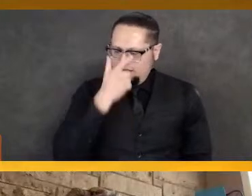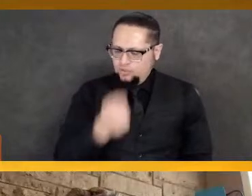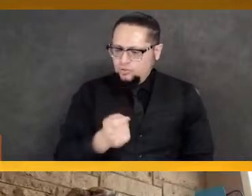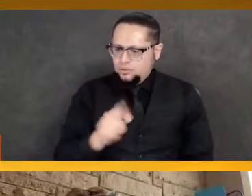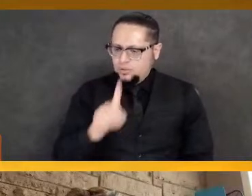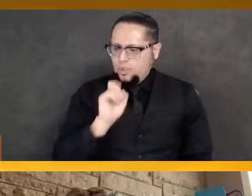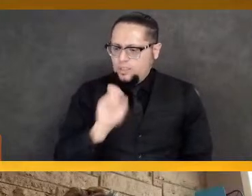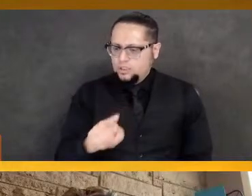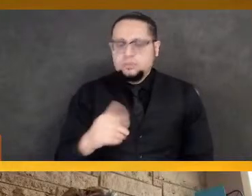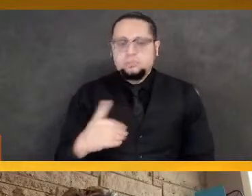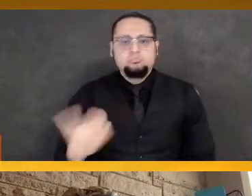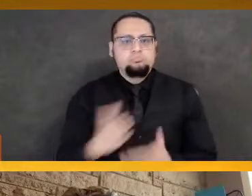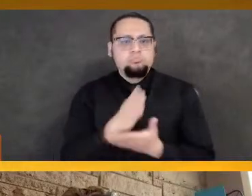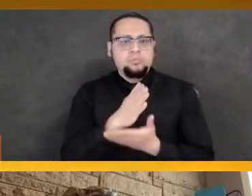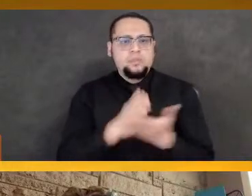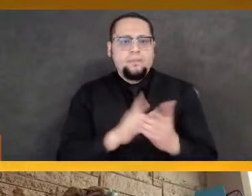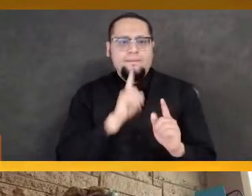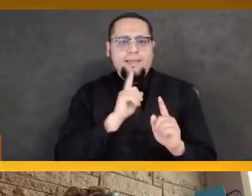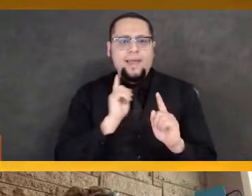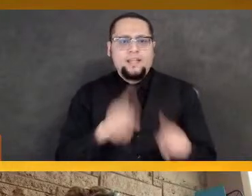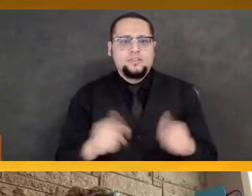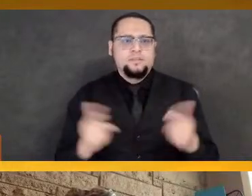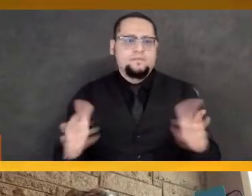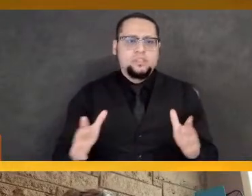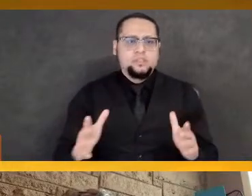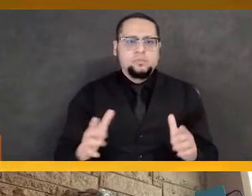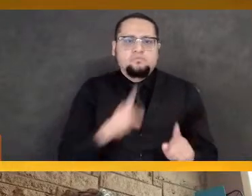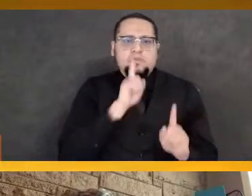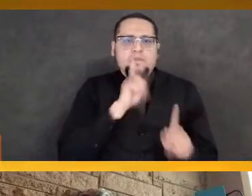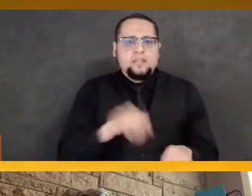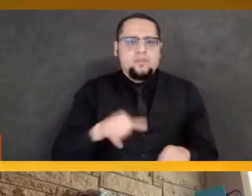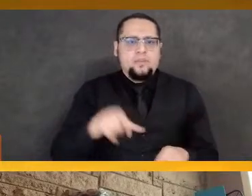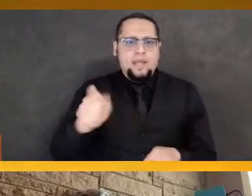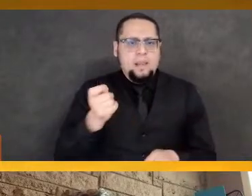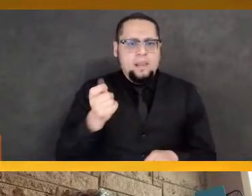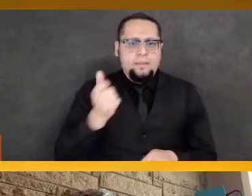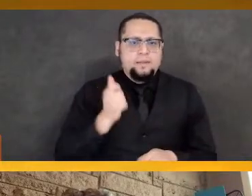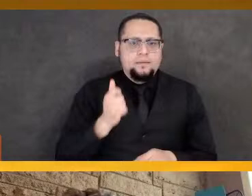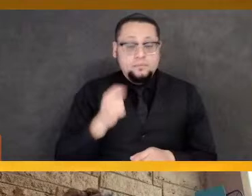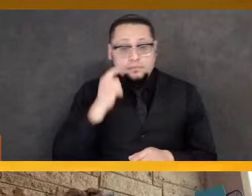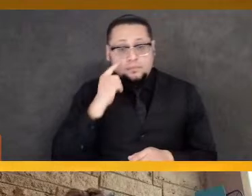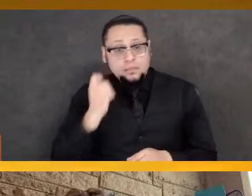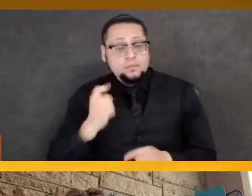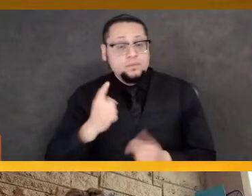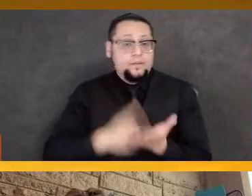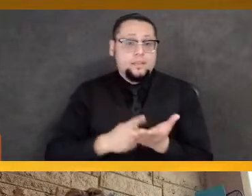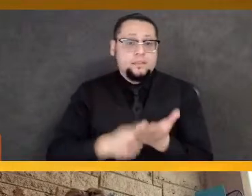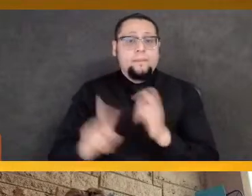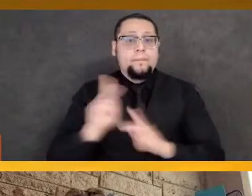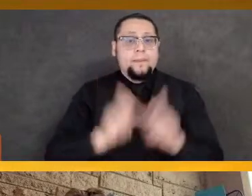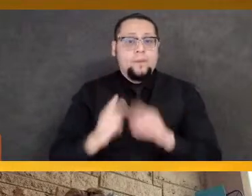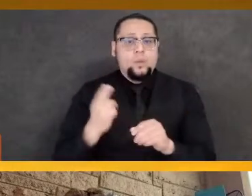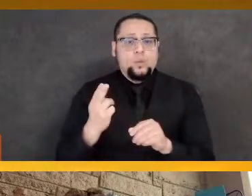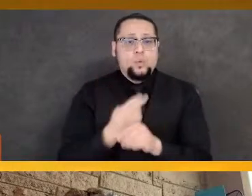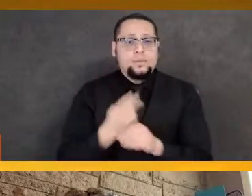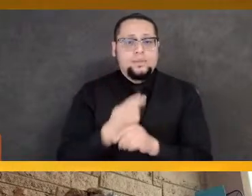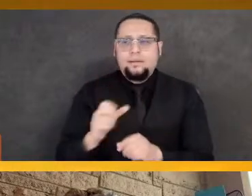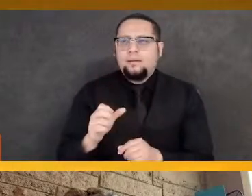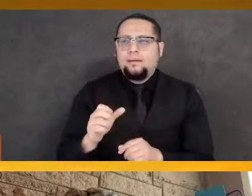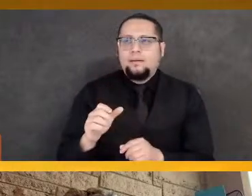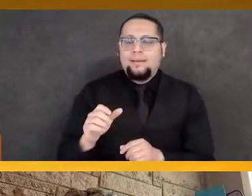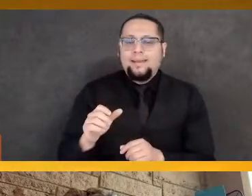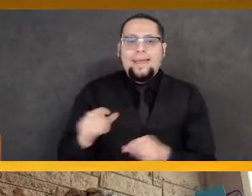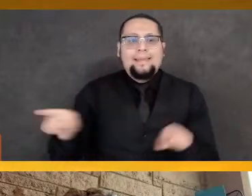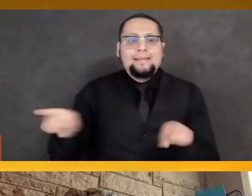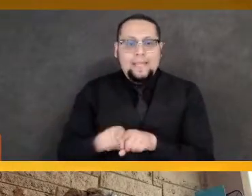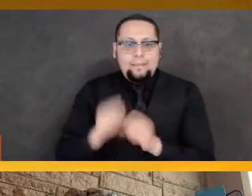Some of the responses that we've already made address that a little bit, because we've talked about, you know, people using using the same